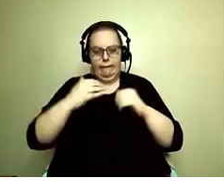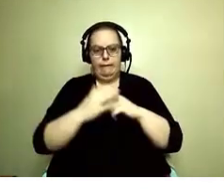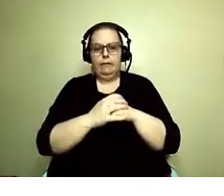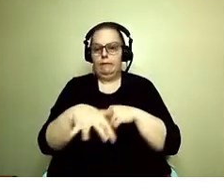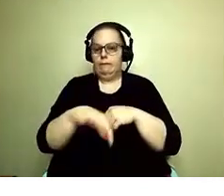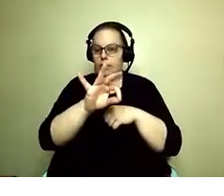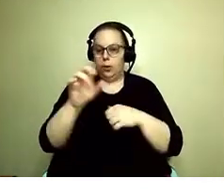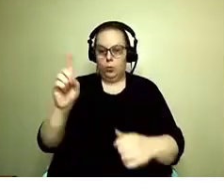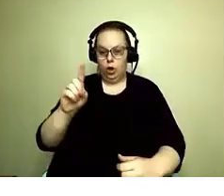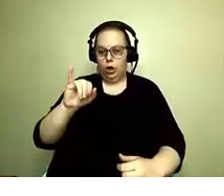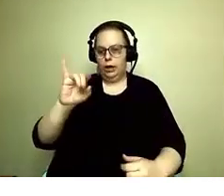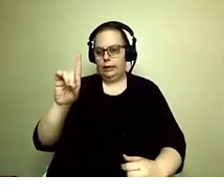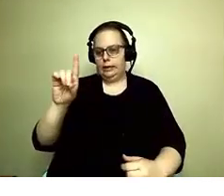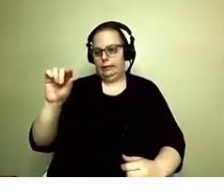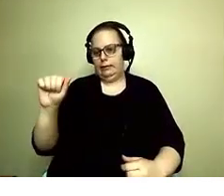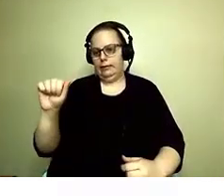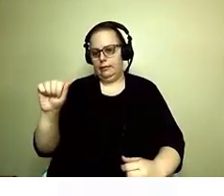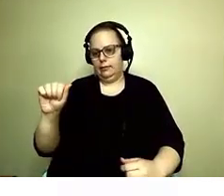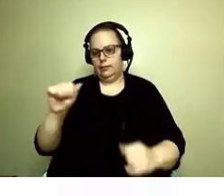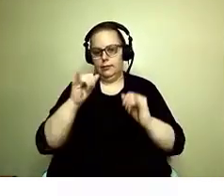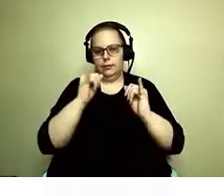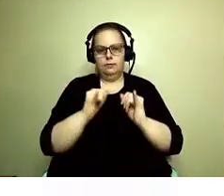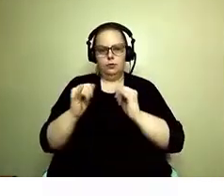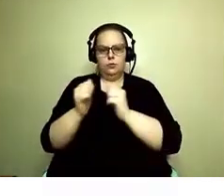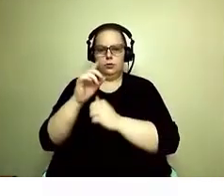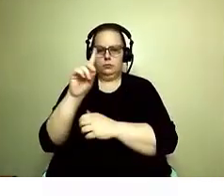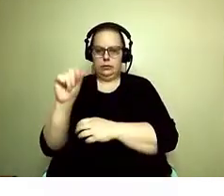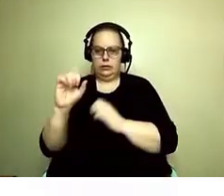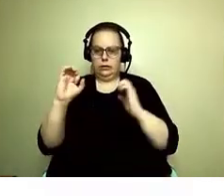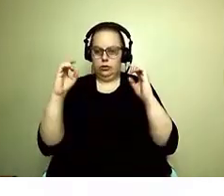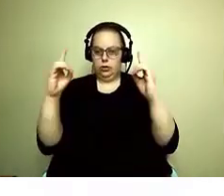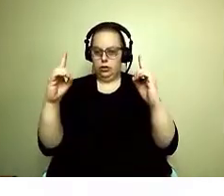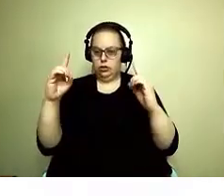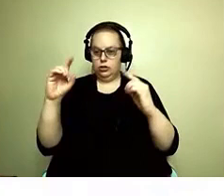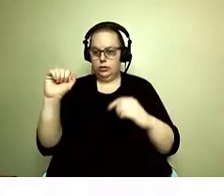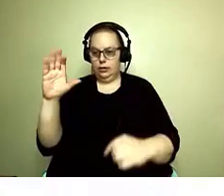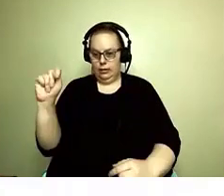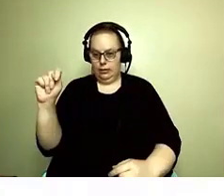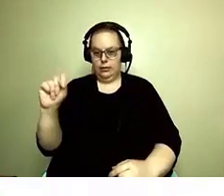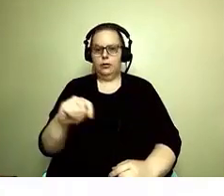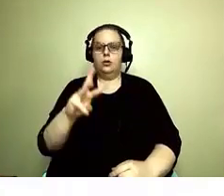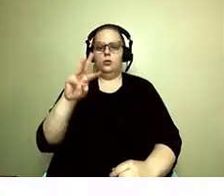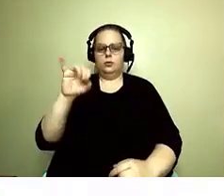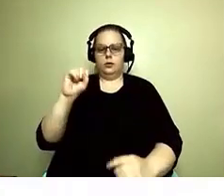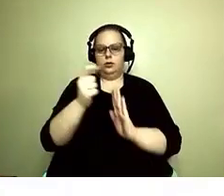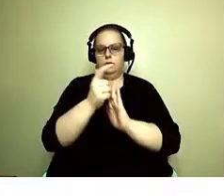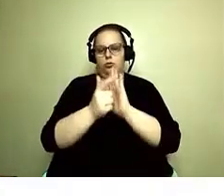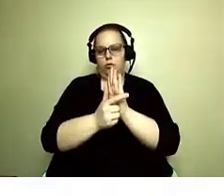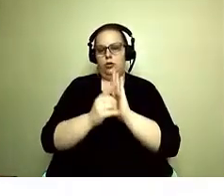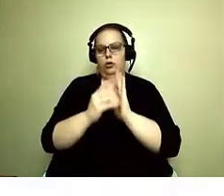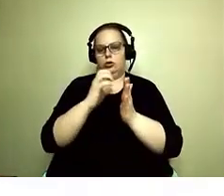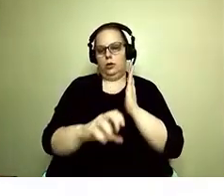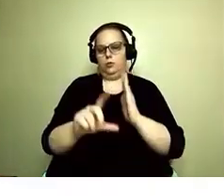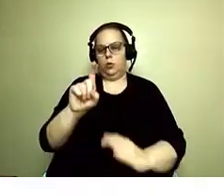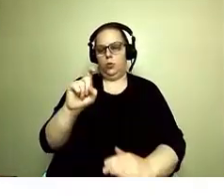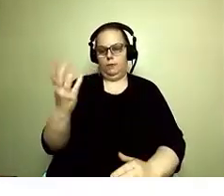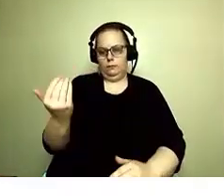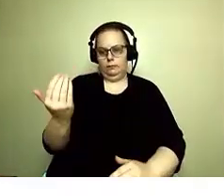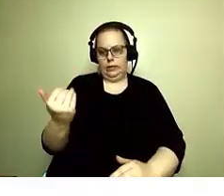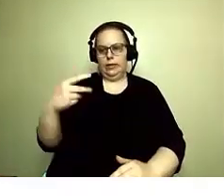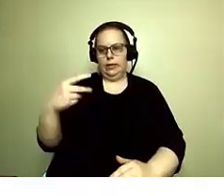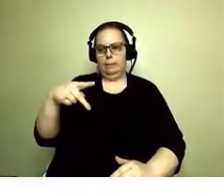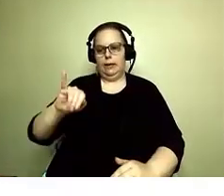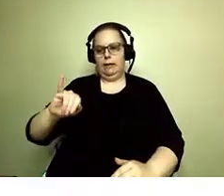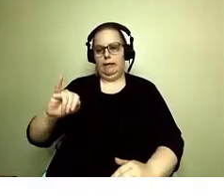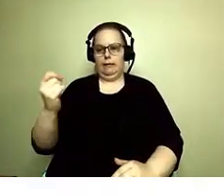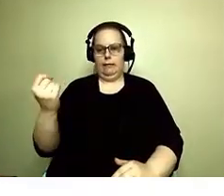Disabilities Education Act, in Wisconsin State Statute, Chapter 115, and Wisconsin PI 11 rules. And